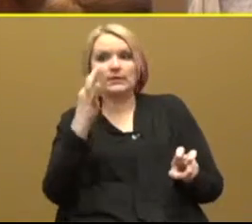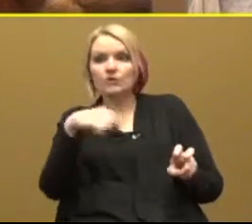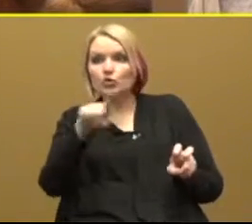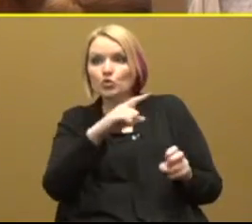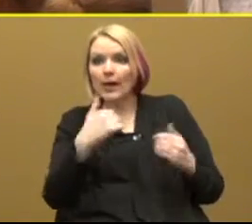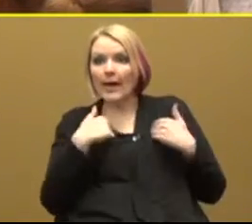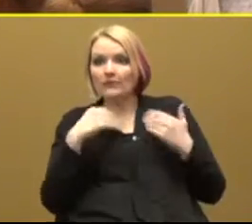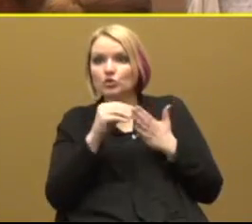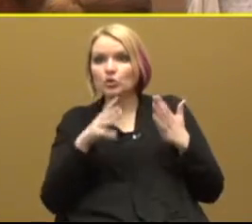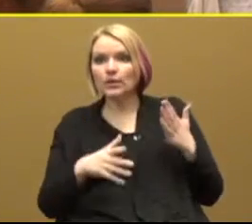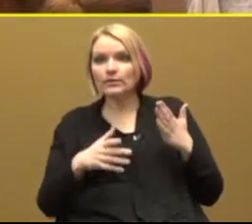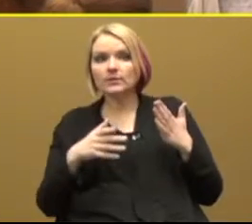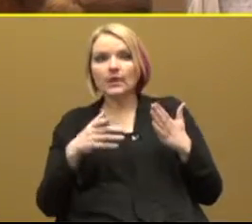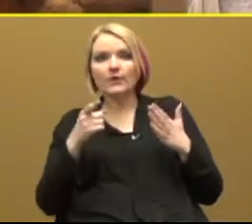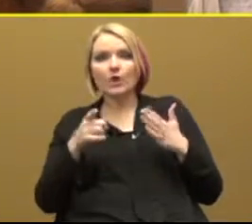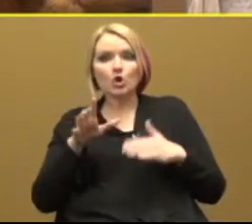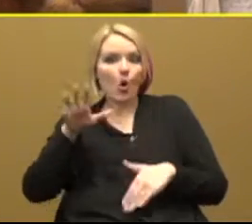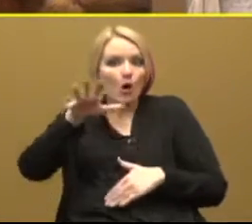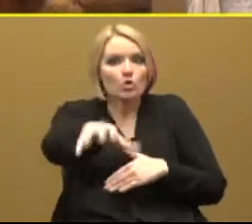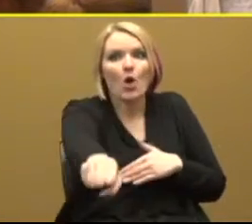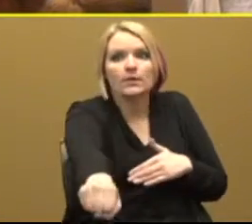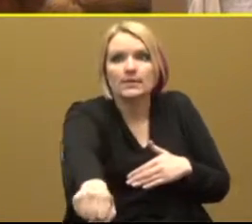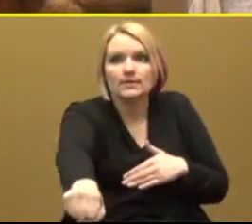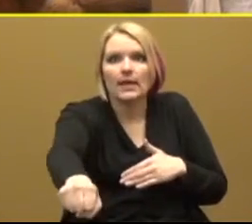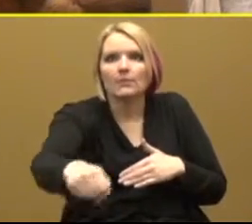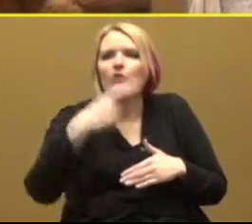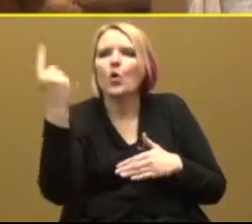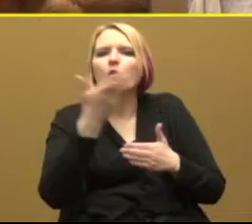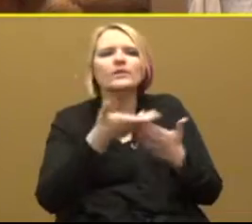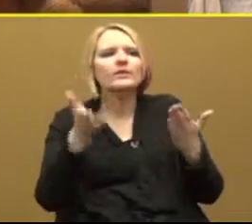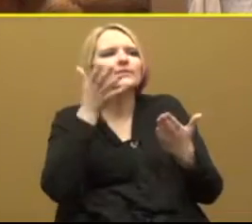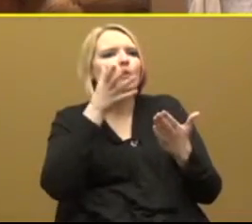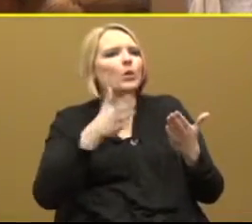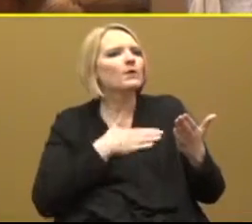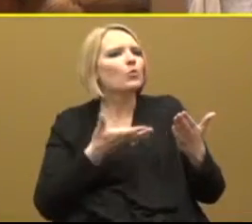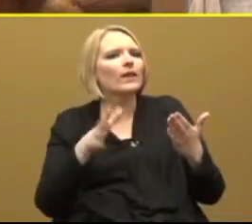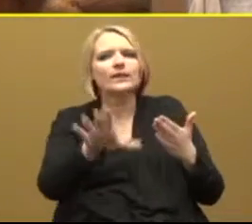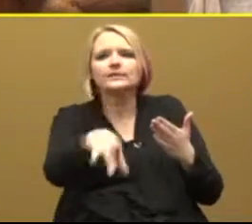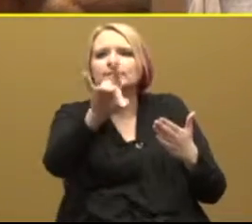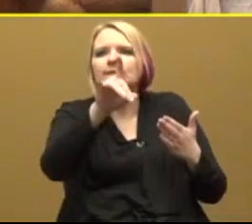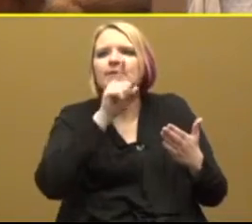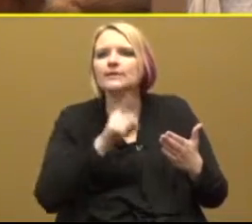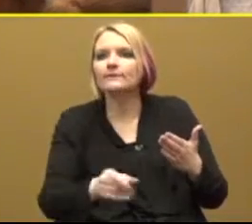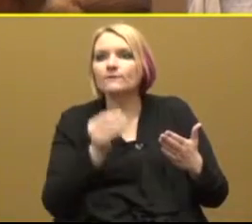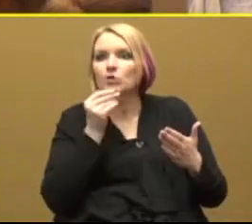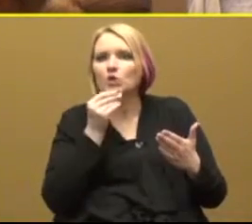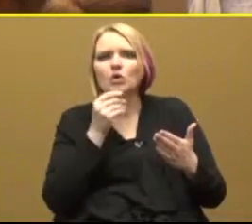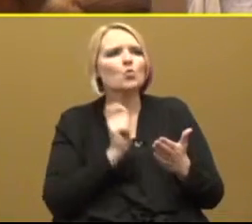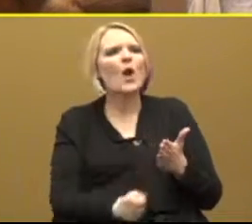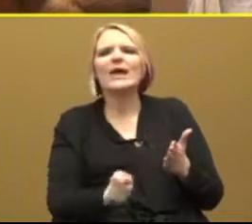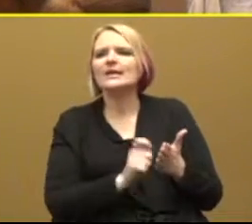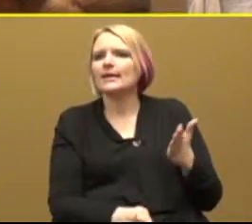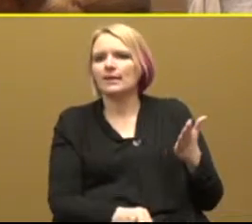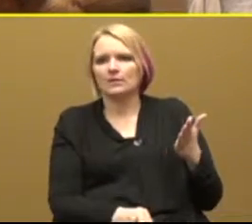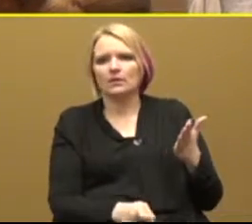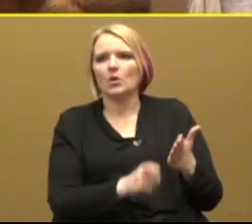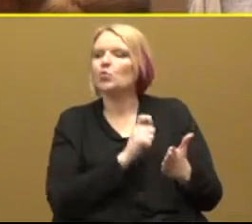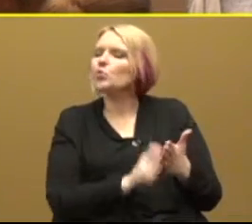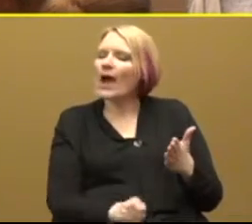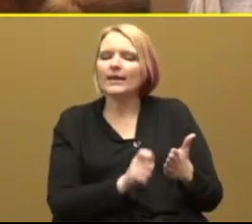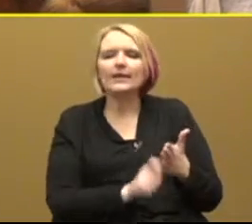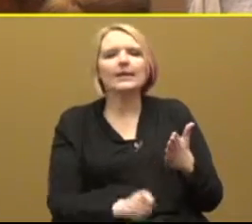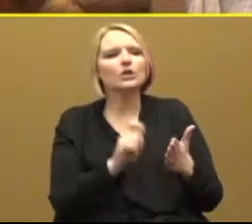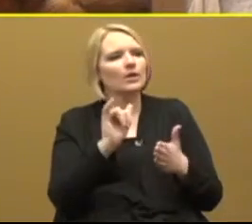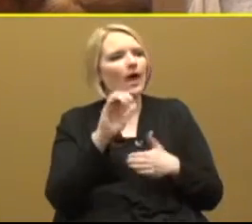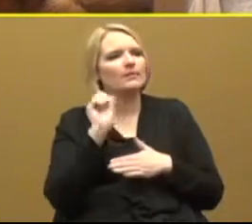students and they're going across the table and the only thing they'll go across the table for is food, you write it in. You write it into